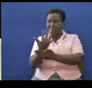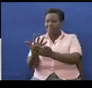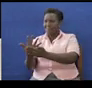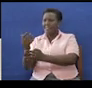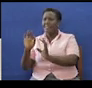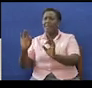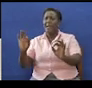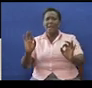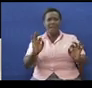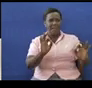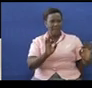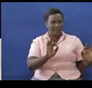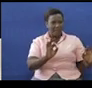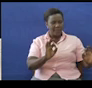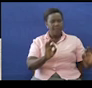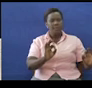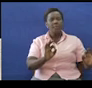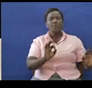covered with a very good